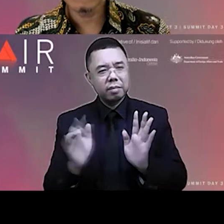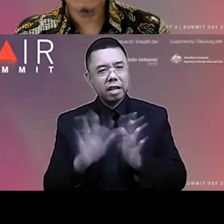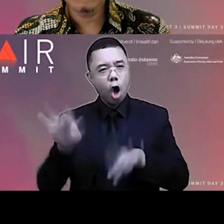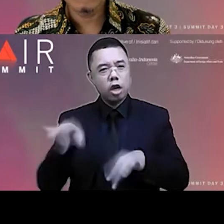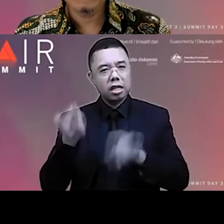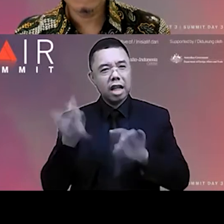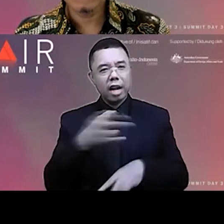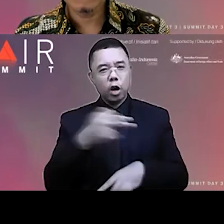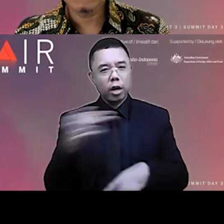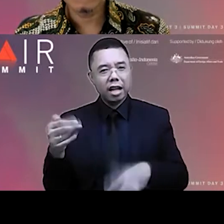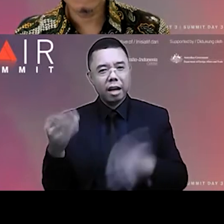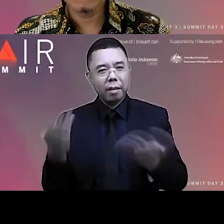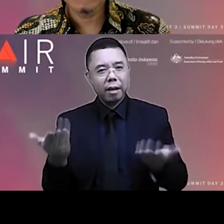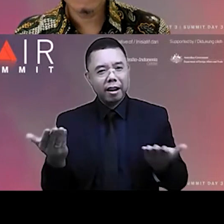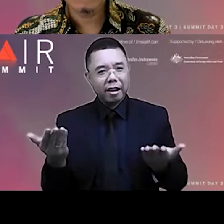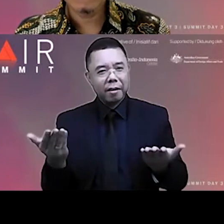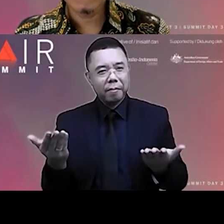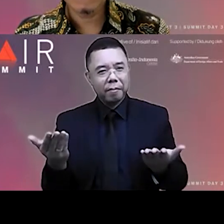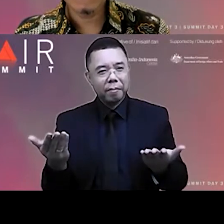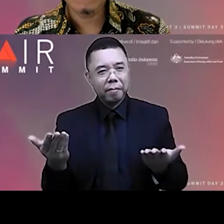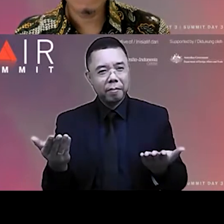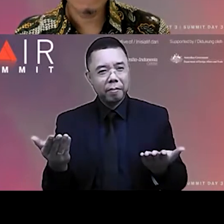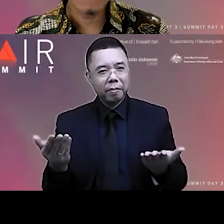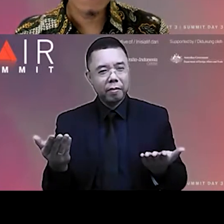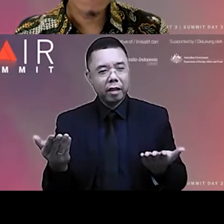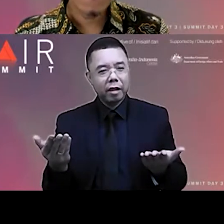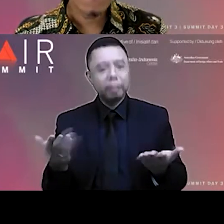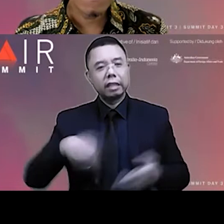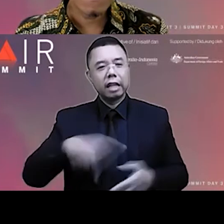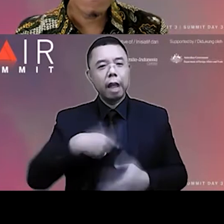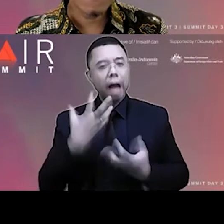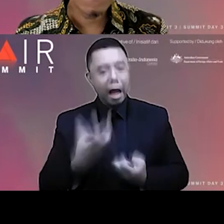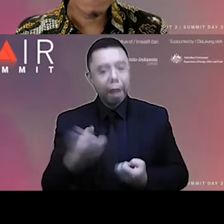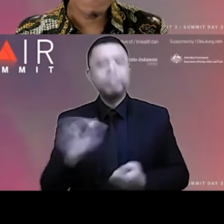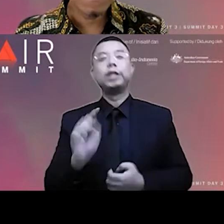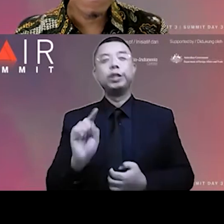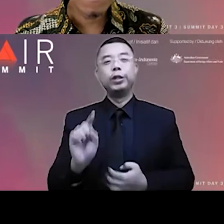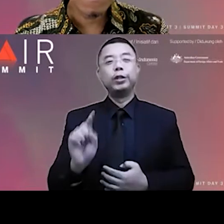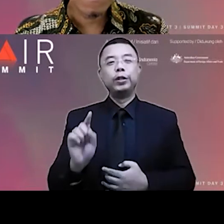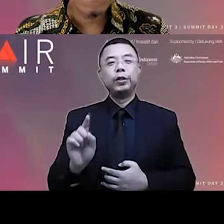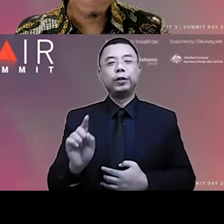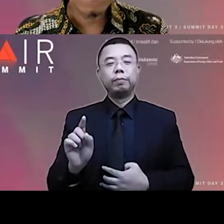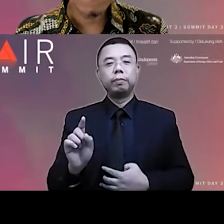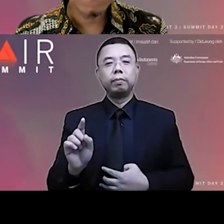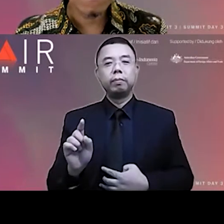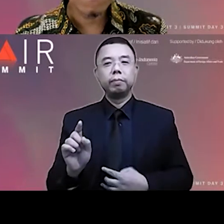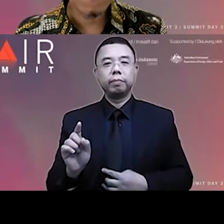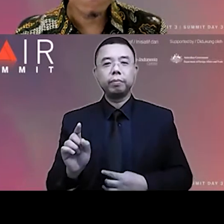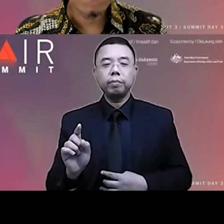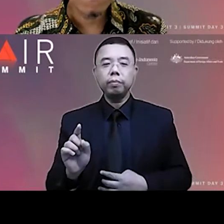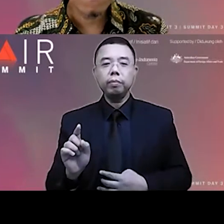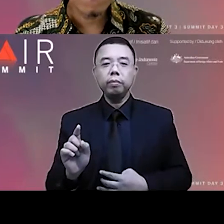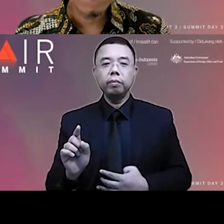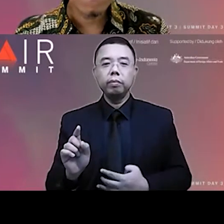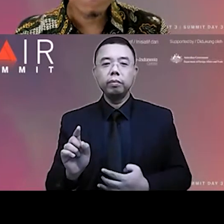I mean, we hope so, but just like what you say, this is so unpredictable, right? With